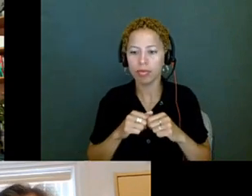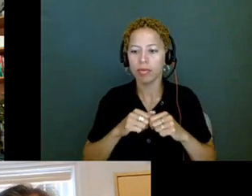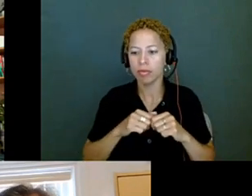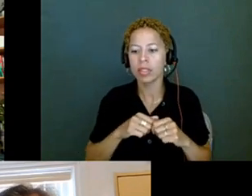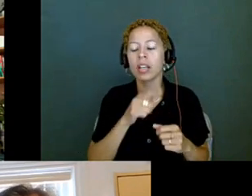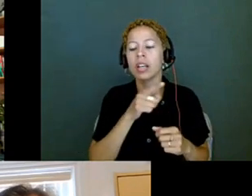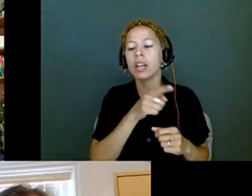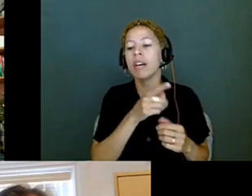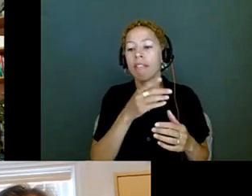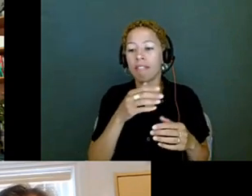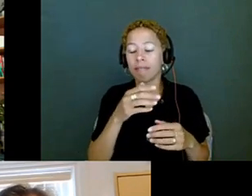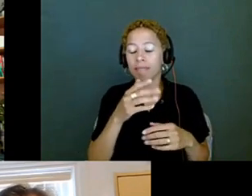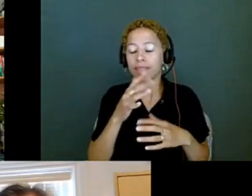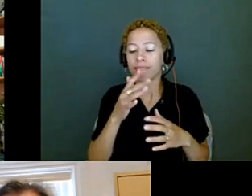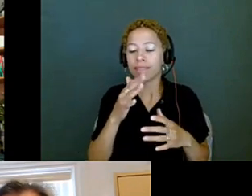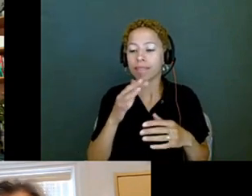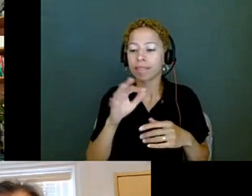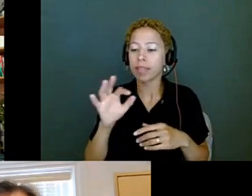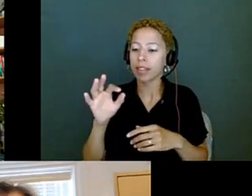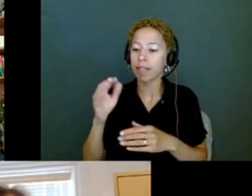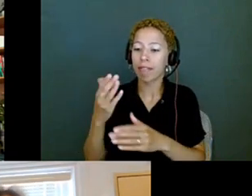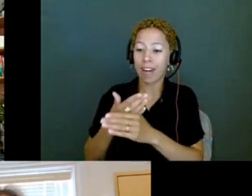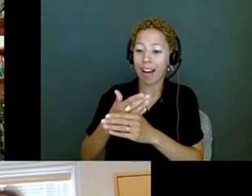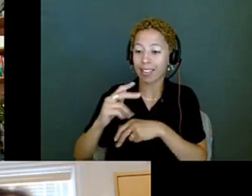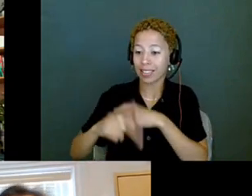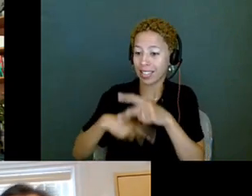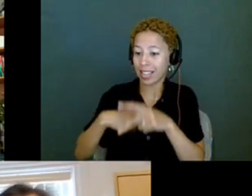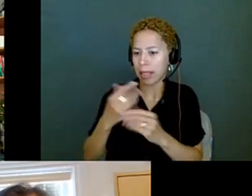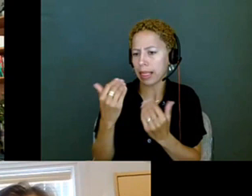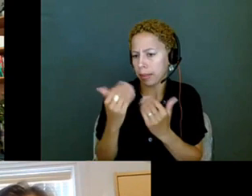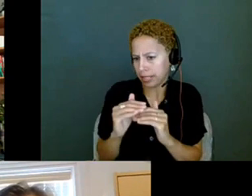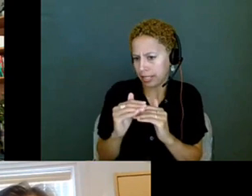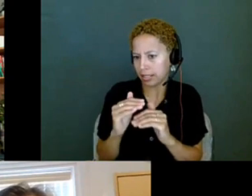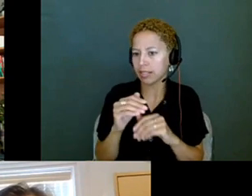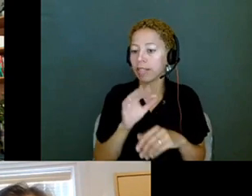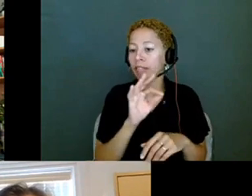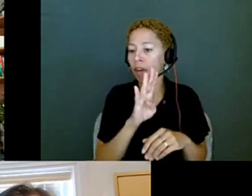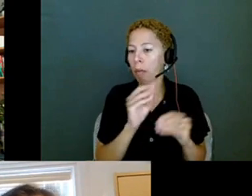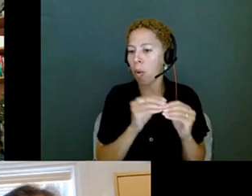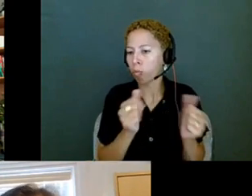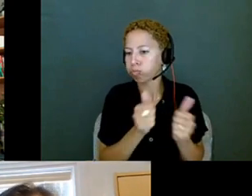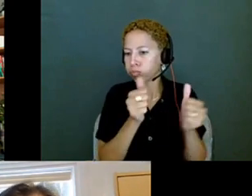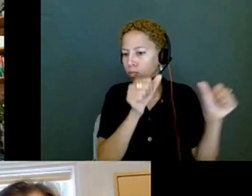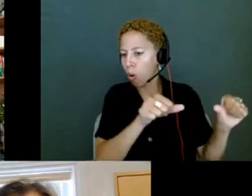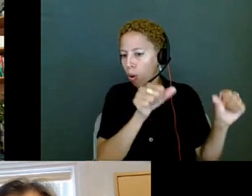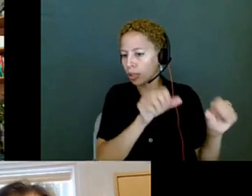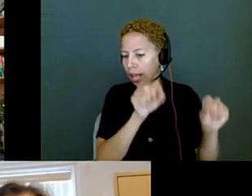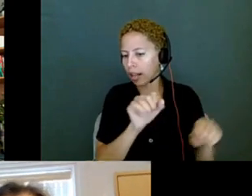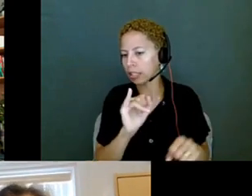Facebook. But it's, I'll get to that actually.